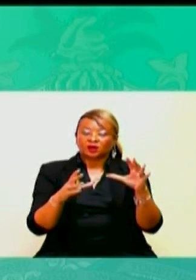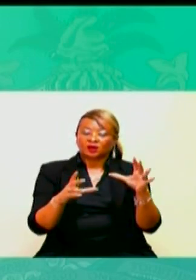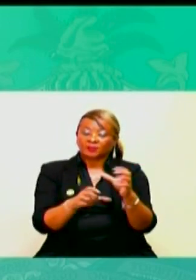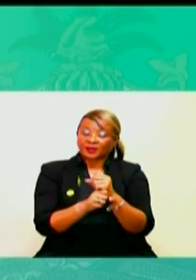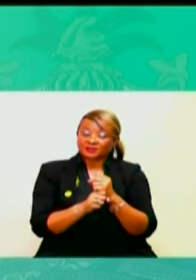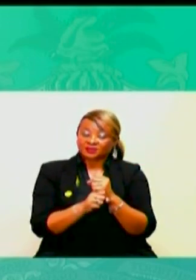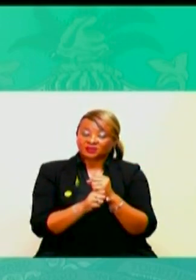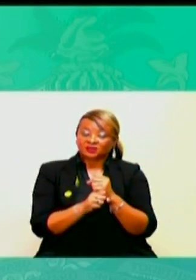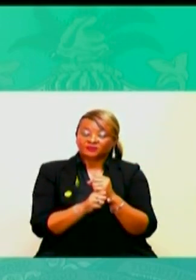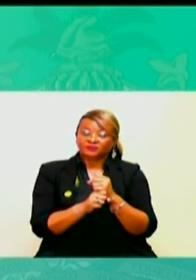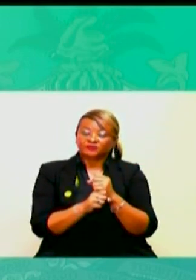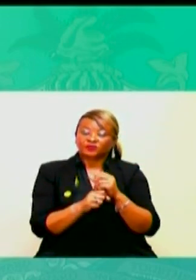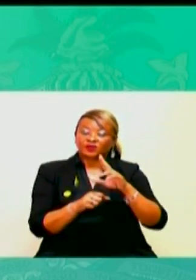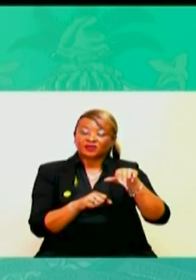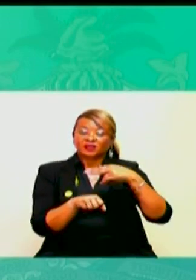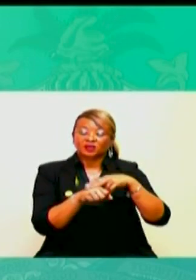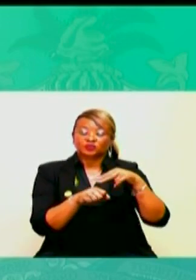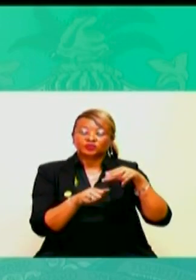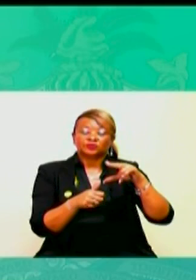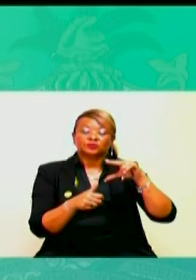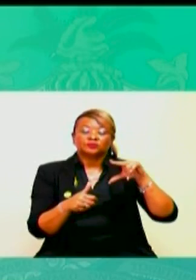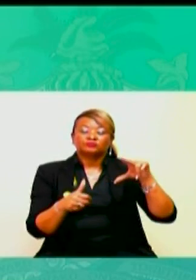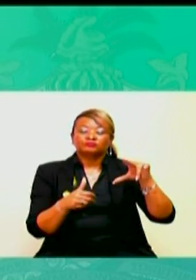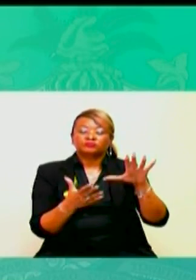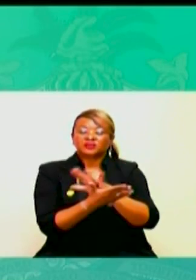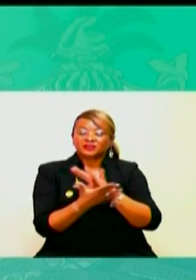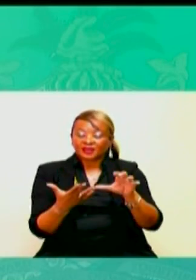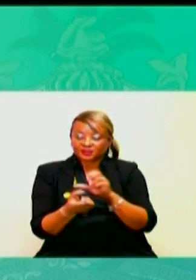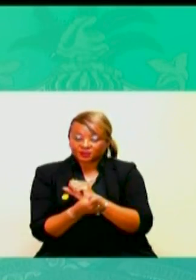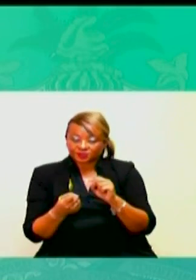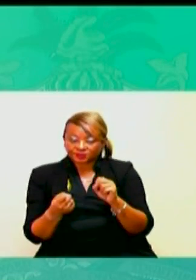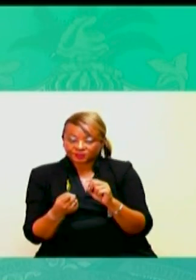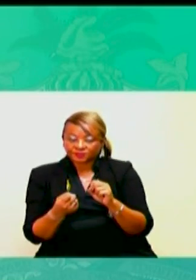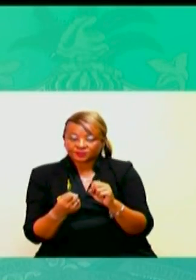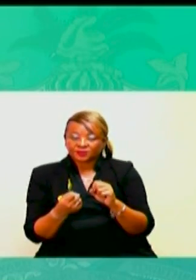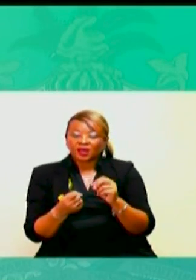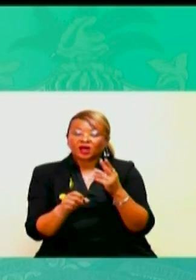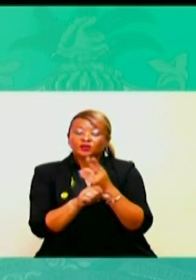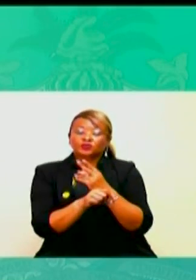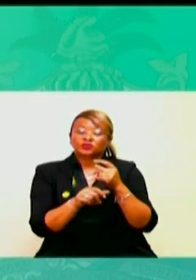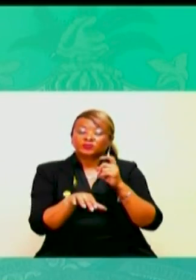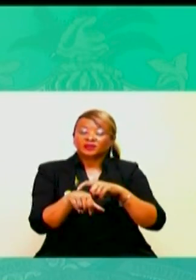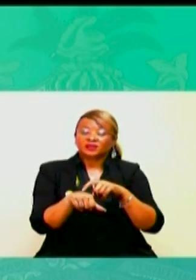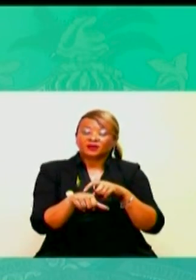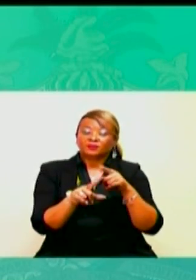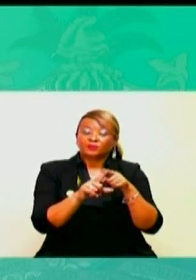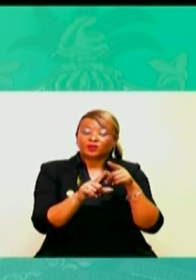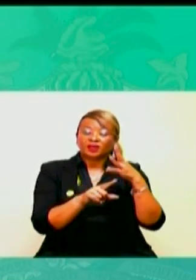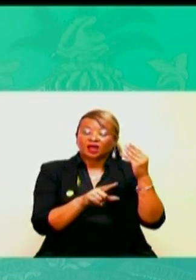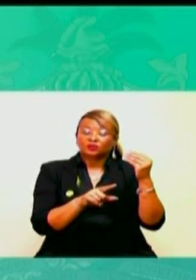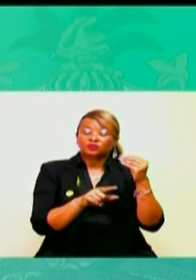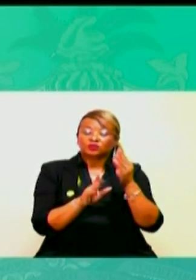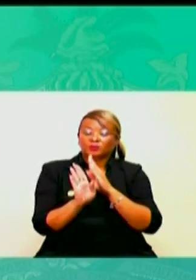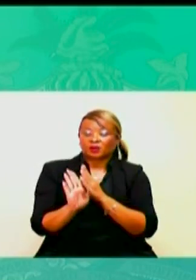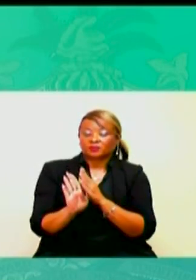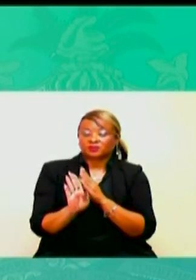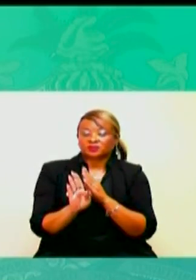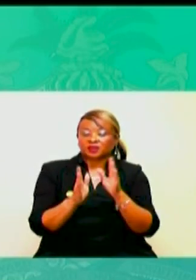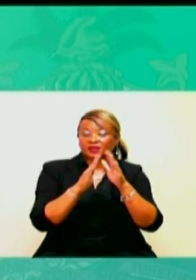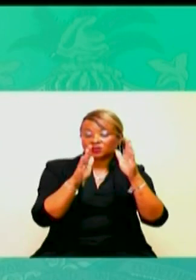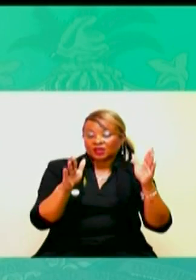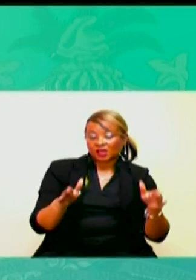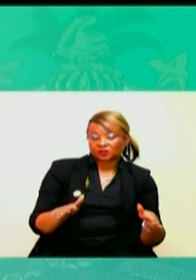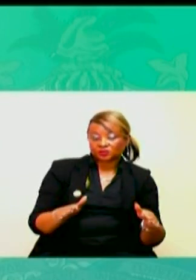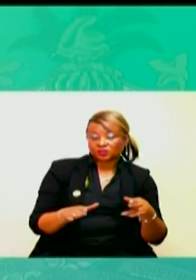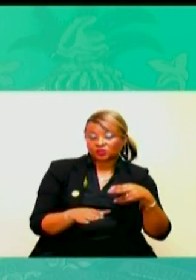are so many encouraging components of this budget, and I really would like to use this time to point out to the Bahamas and this house that